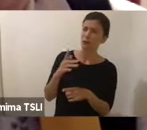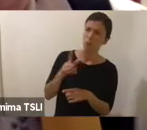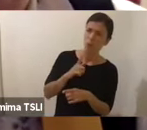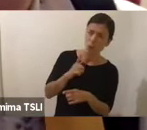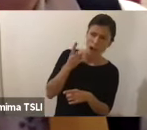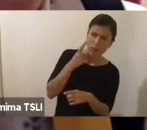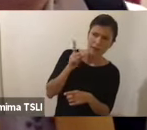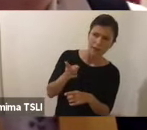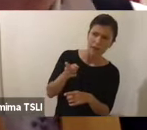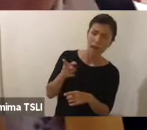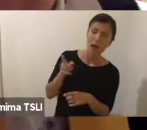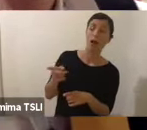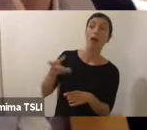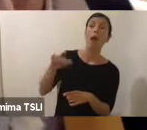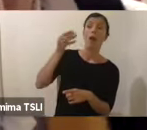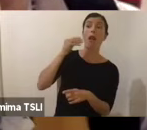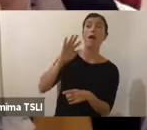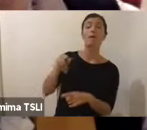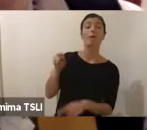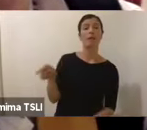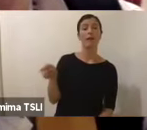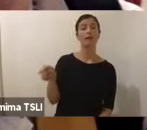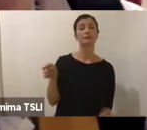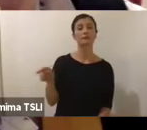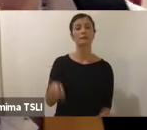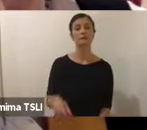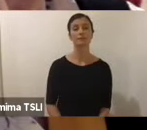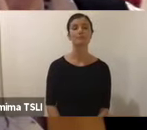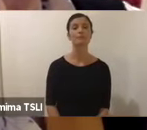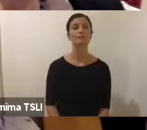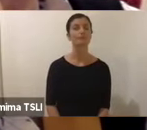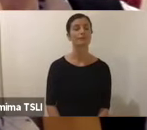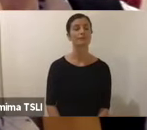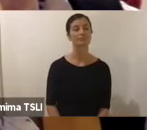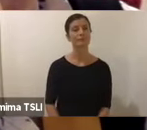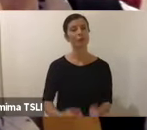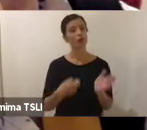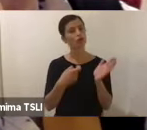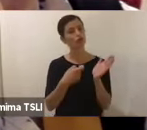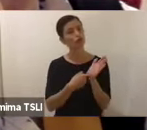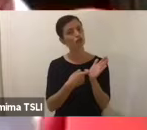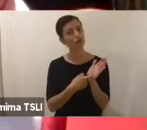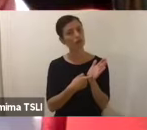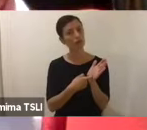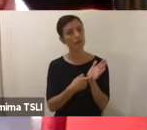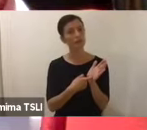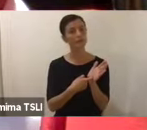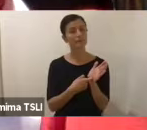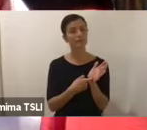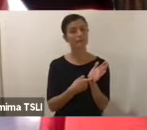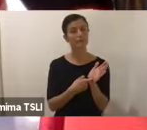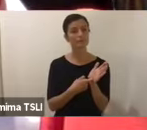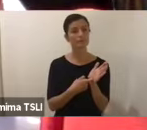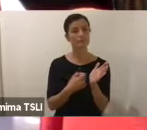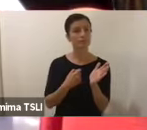thank you um well echoing parami really um i